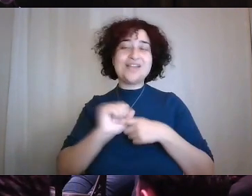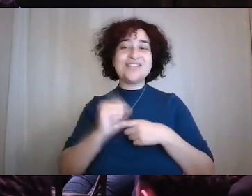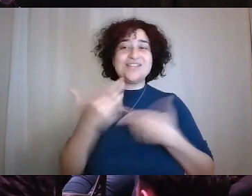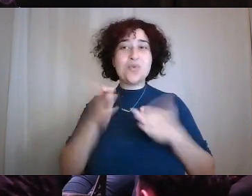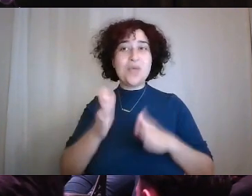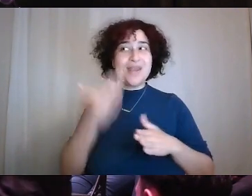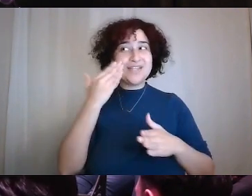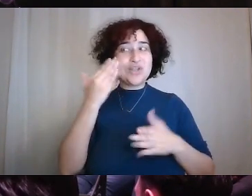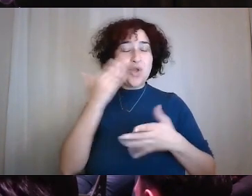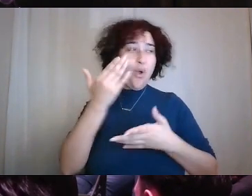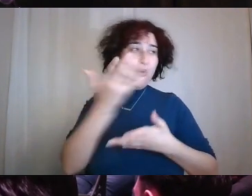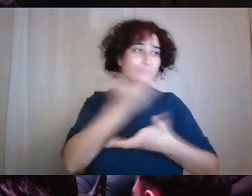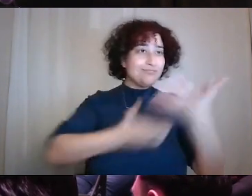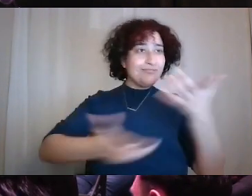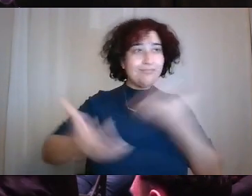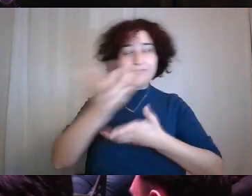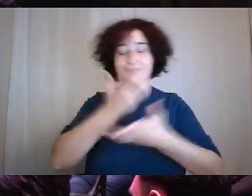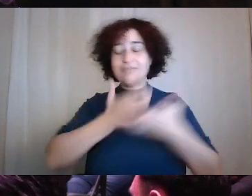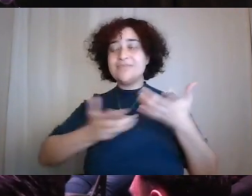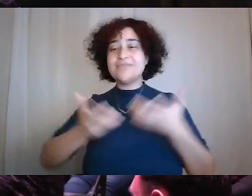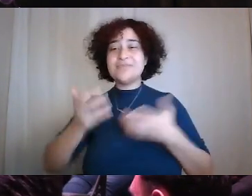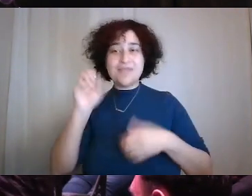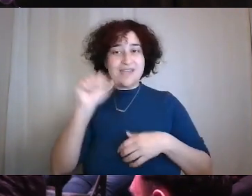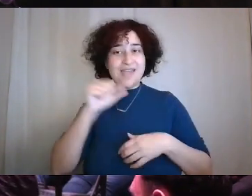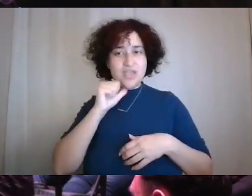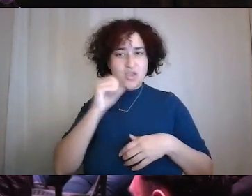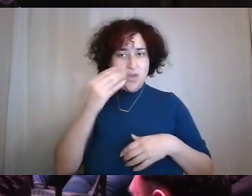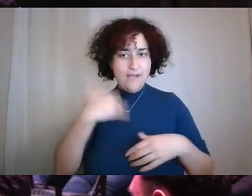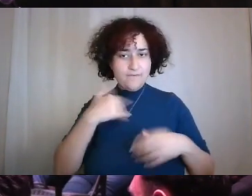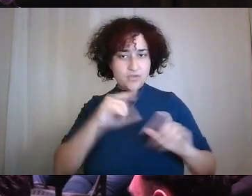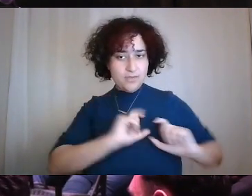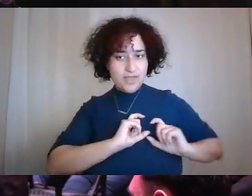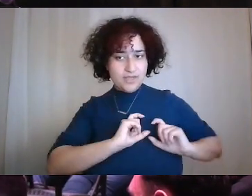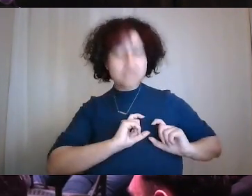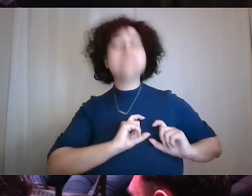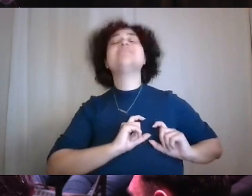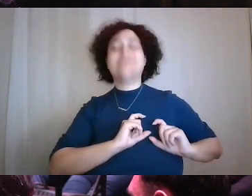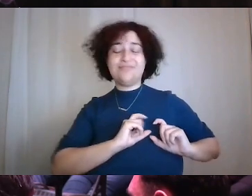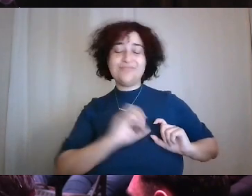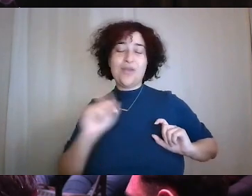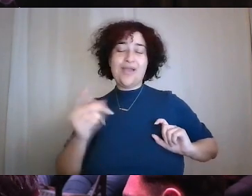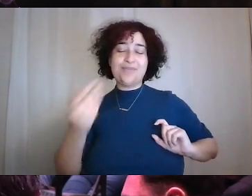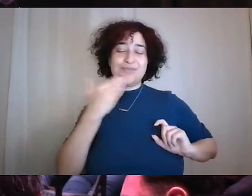And yeah, you don't have yours, Abigail? Okay. We can get them.